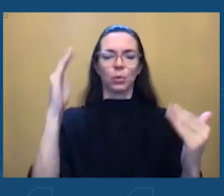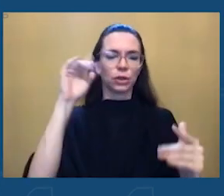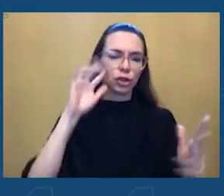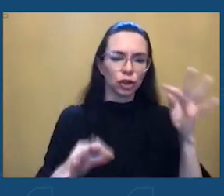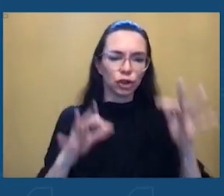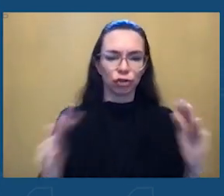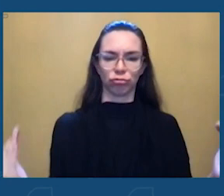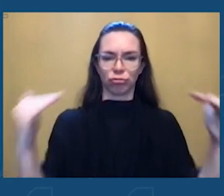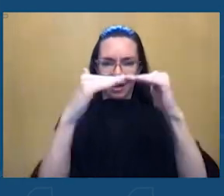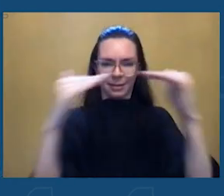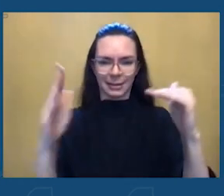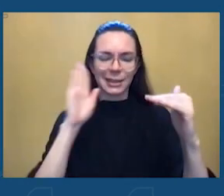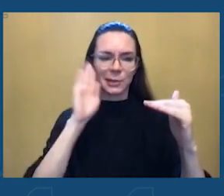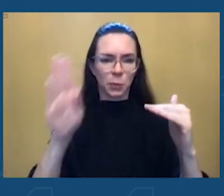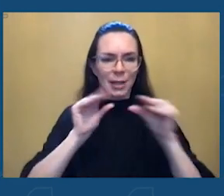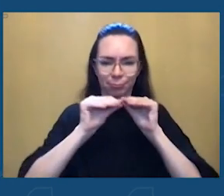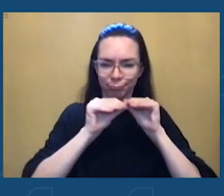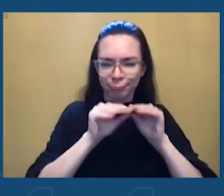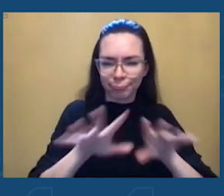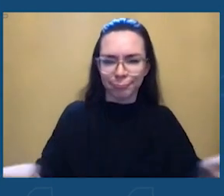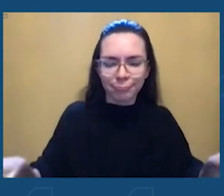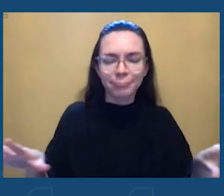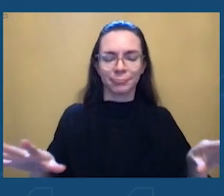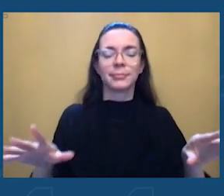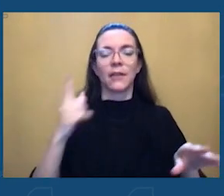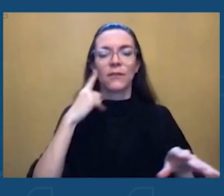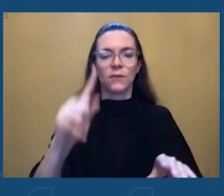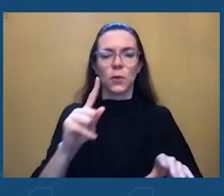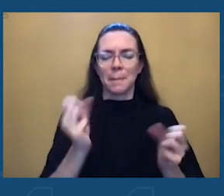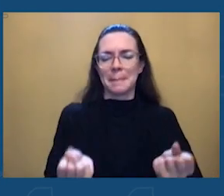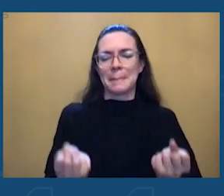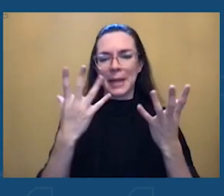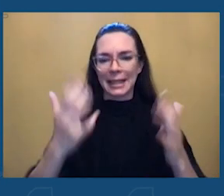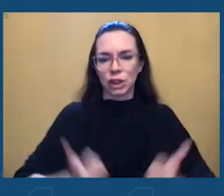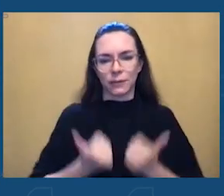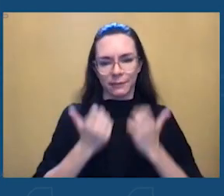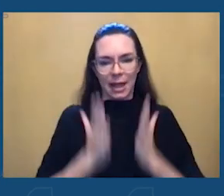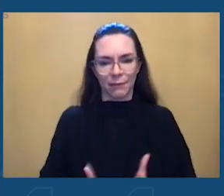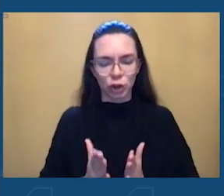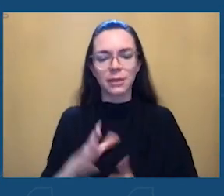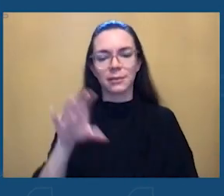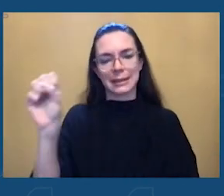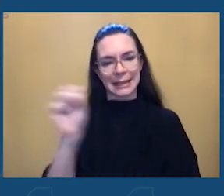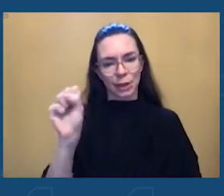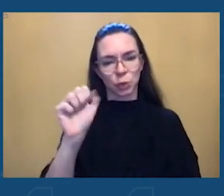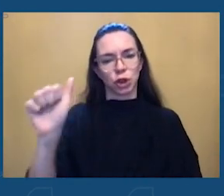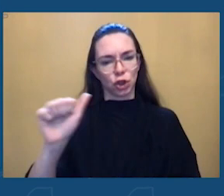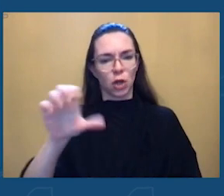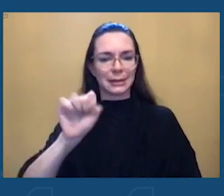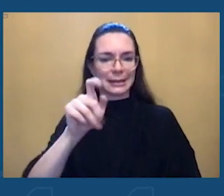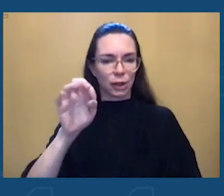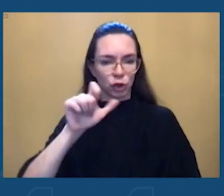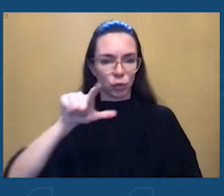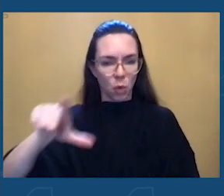of countless survivors of sexual assault. Today, survivors who were shut out and